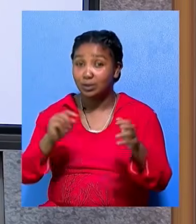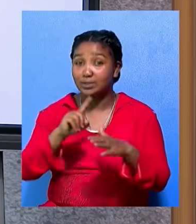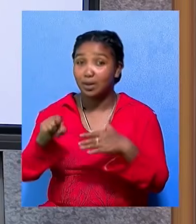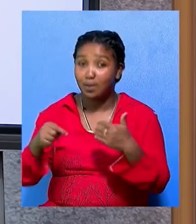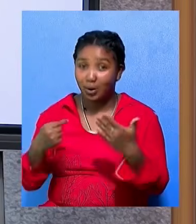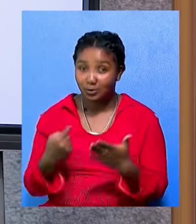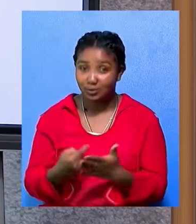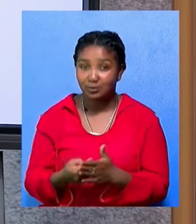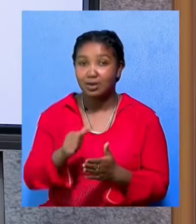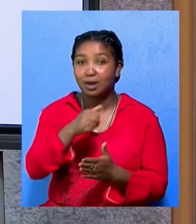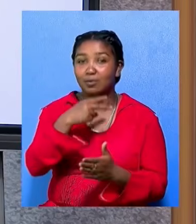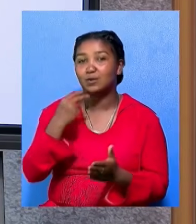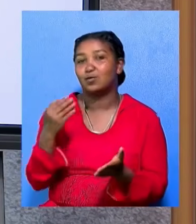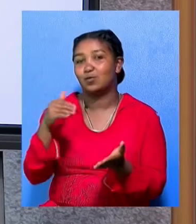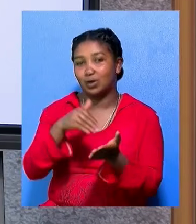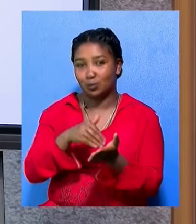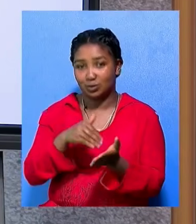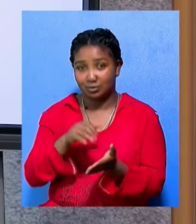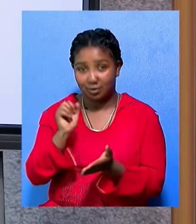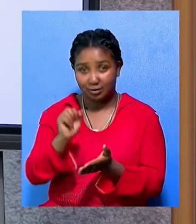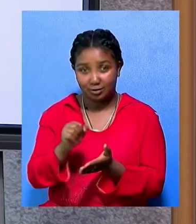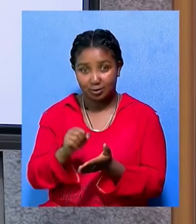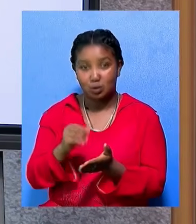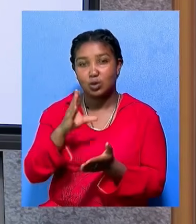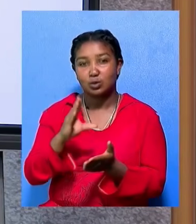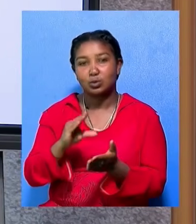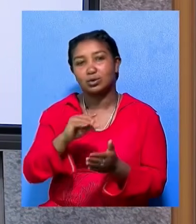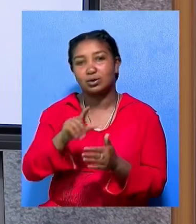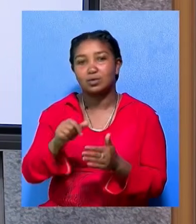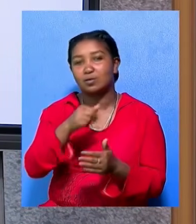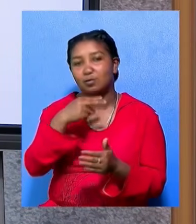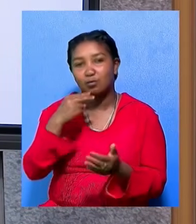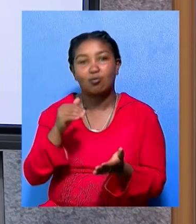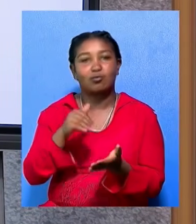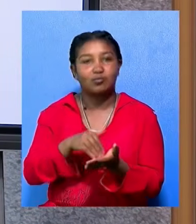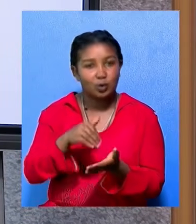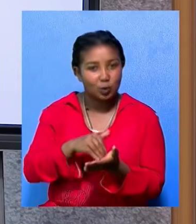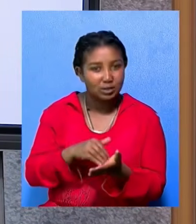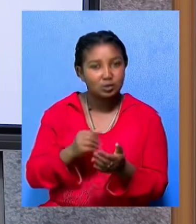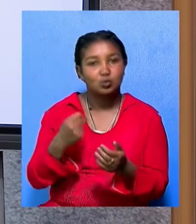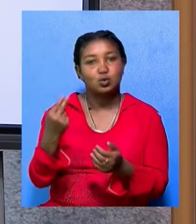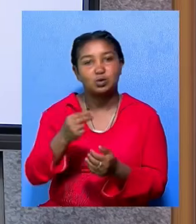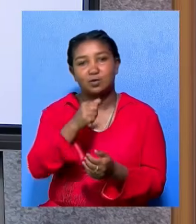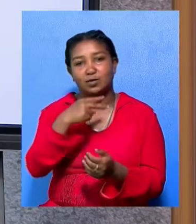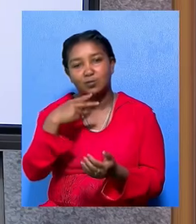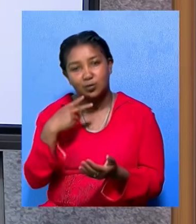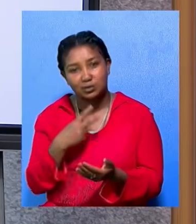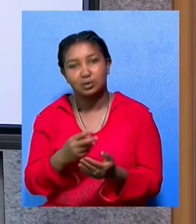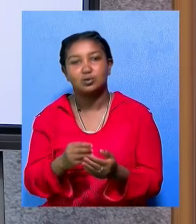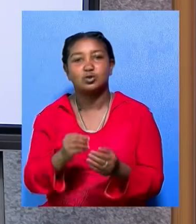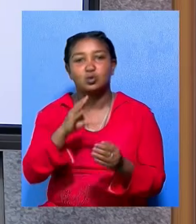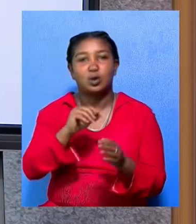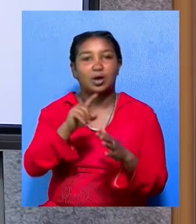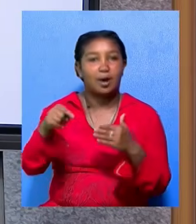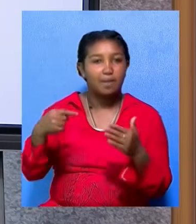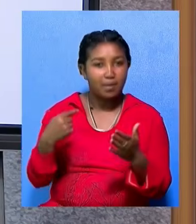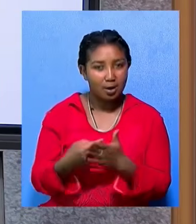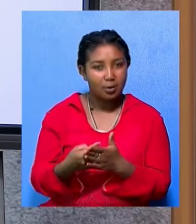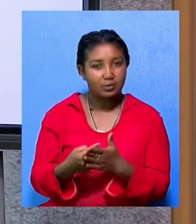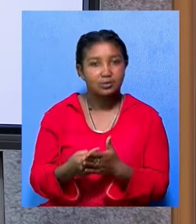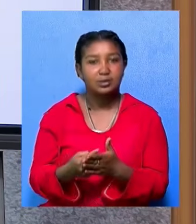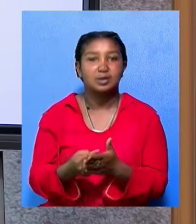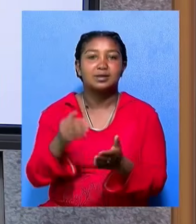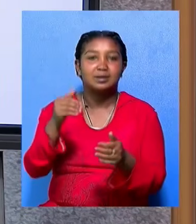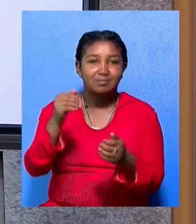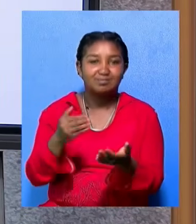about adverbs of frequency, okay? We talked about adverbs of frequency. We use adverbs of frequency to talk about the